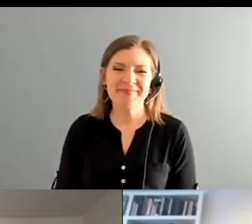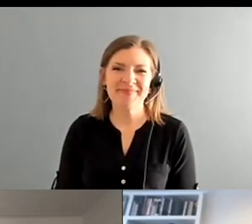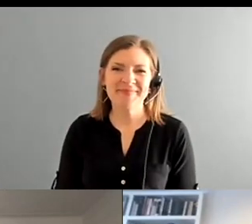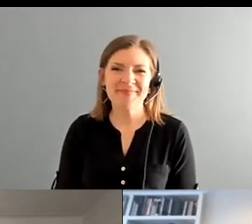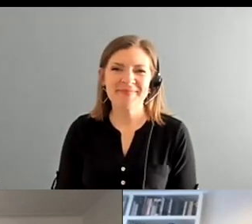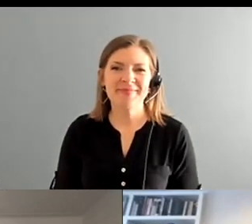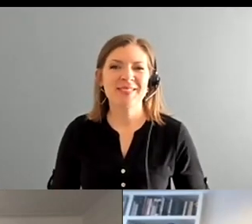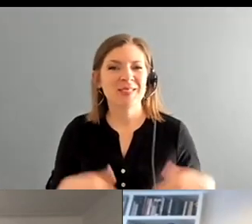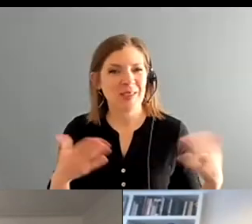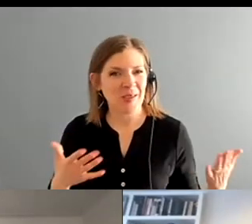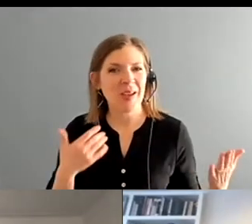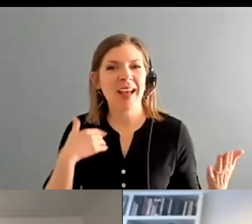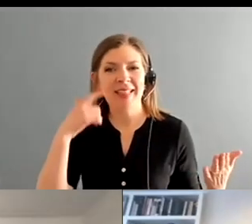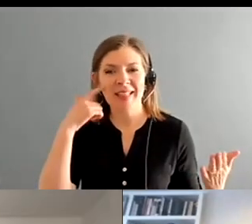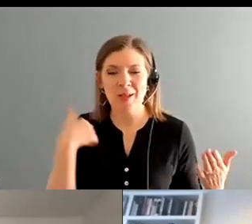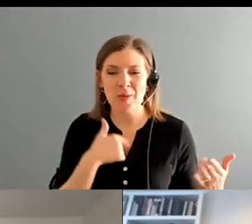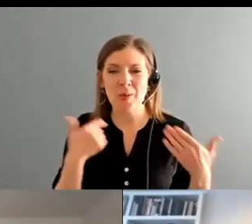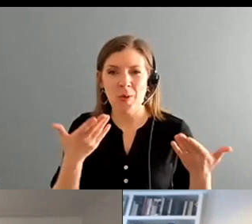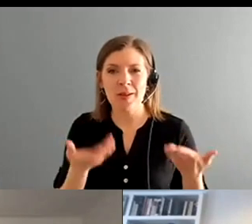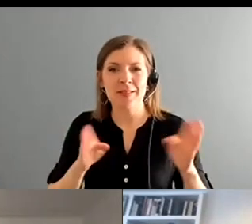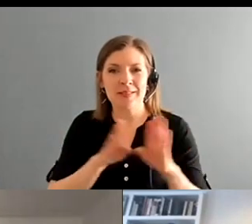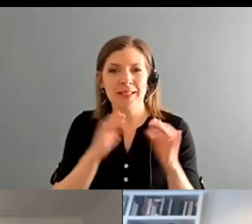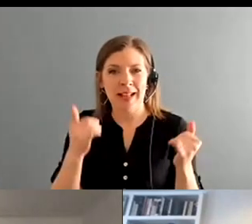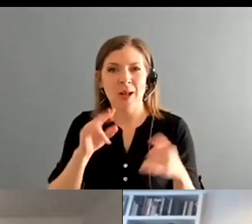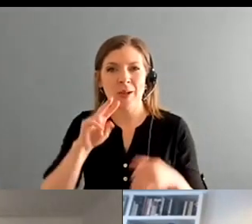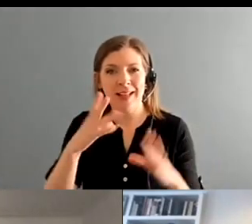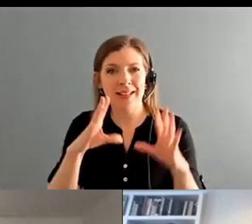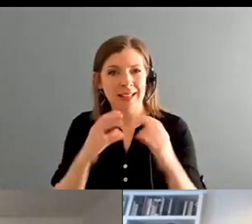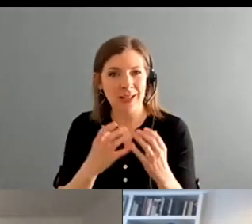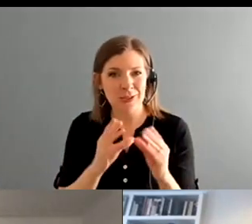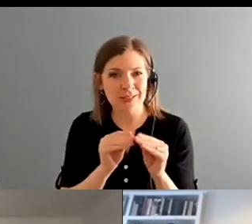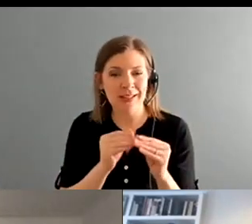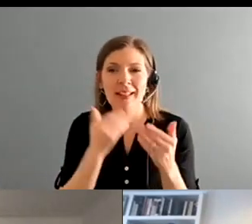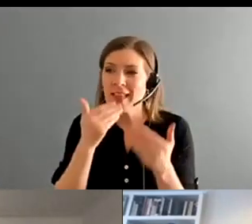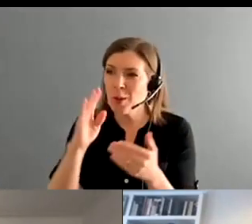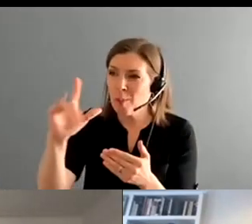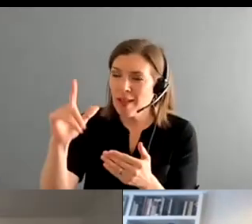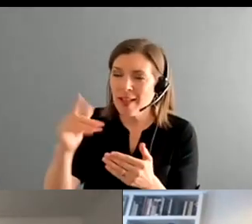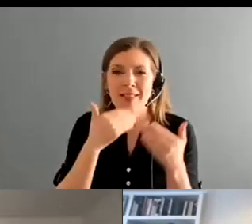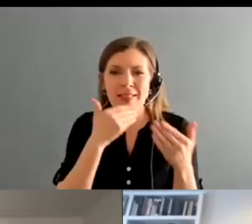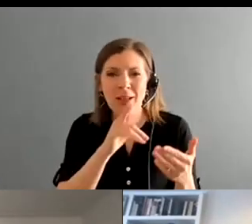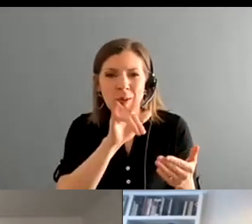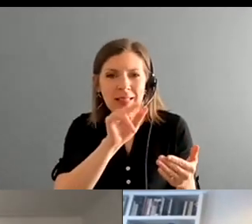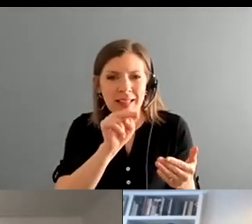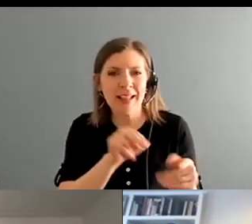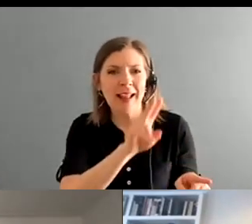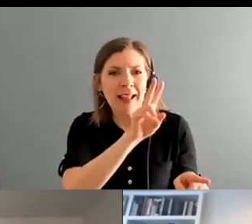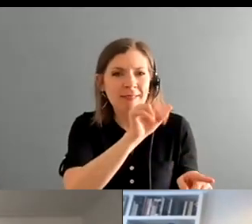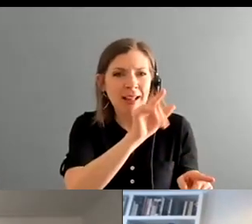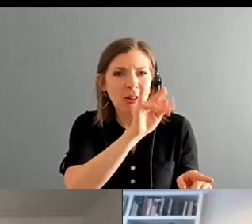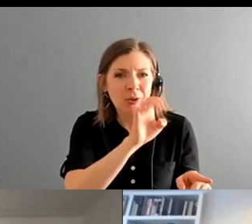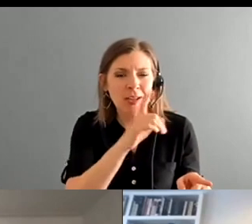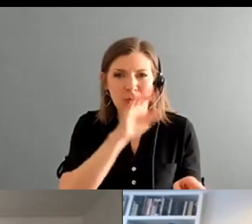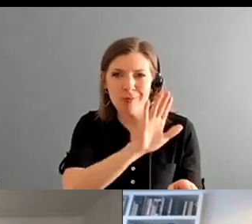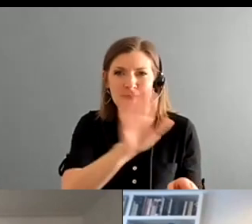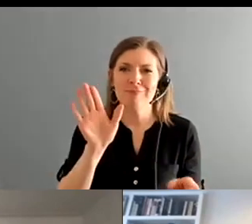So I think we're going to wrap up now the second session, but thank you, Bill, and thank you, Lynn and Valérie